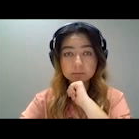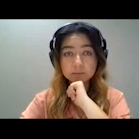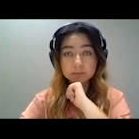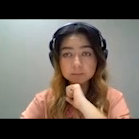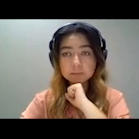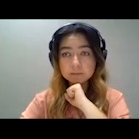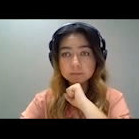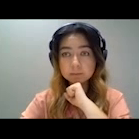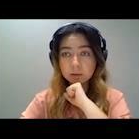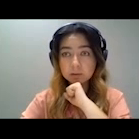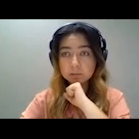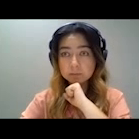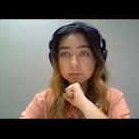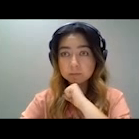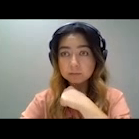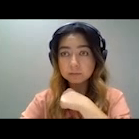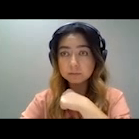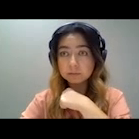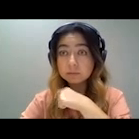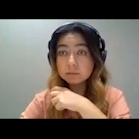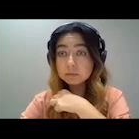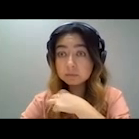Please, David, yeah, go ahead. Okay, great.